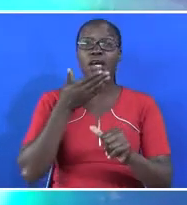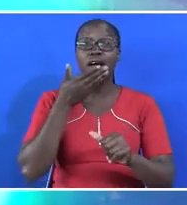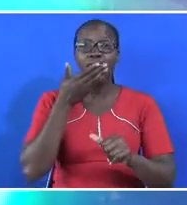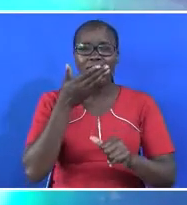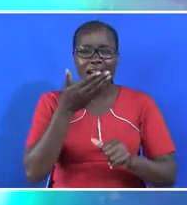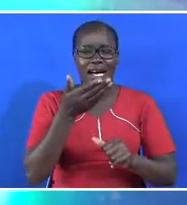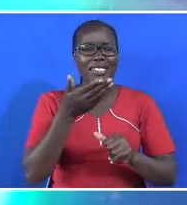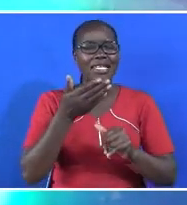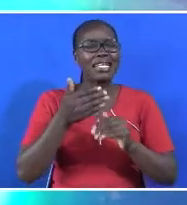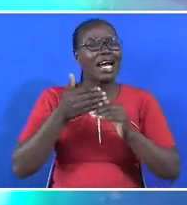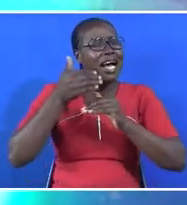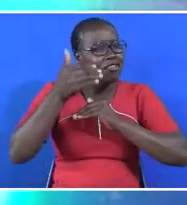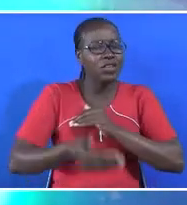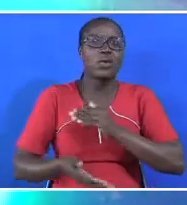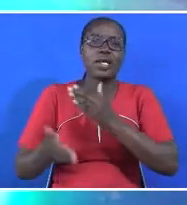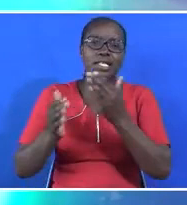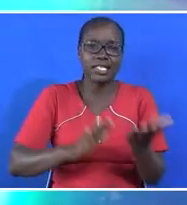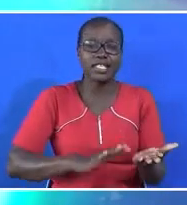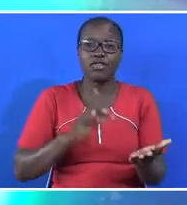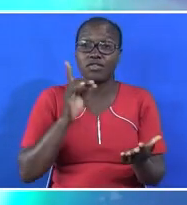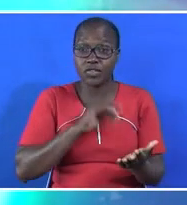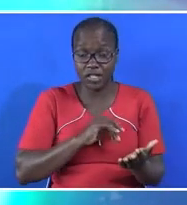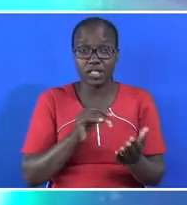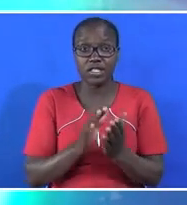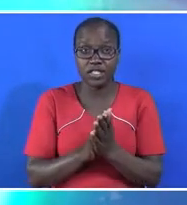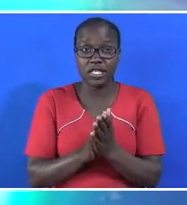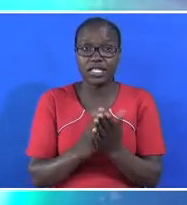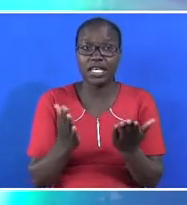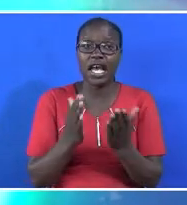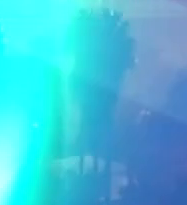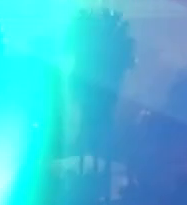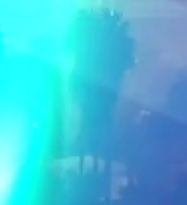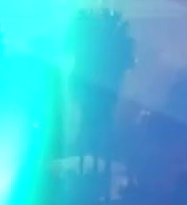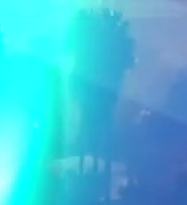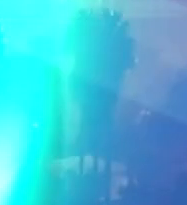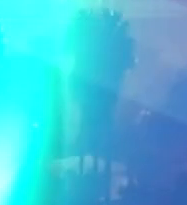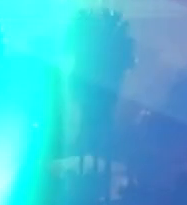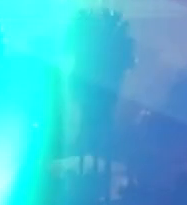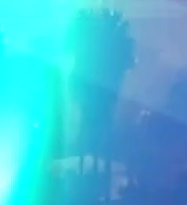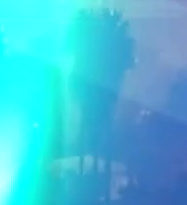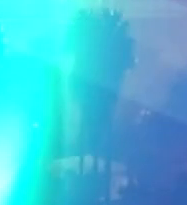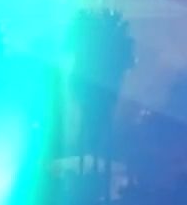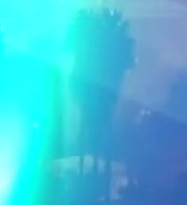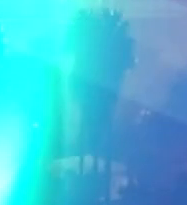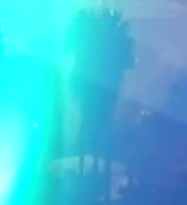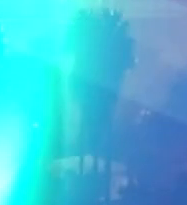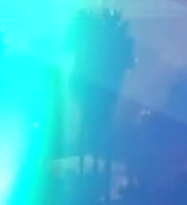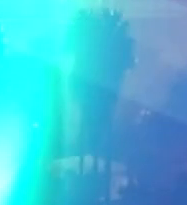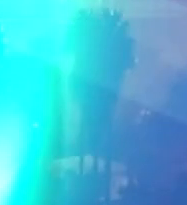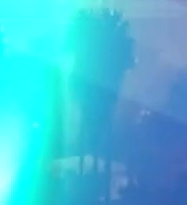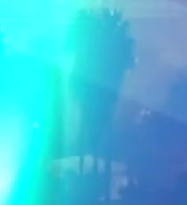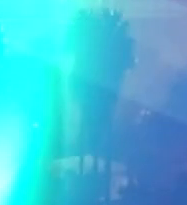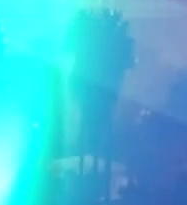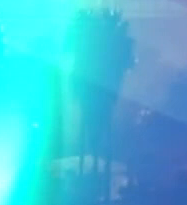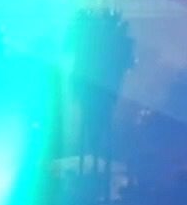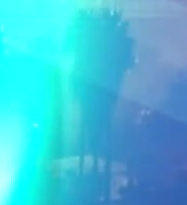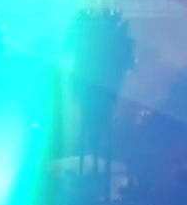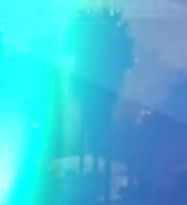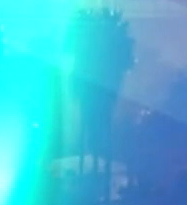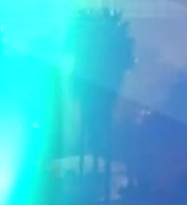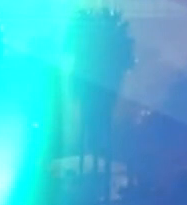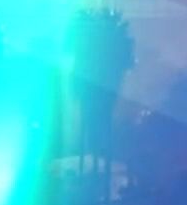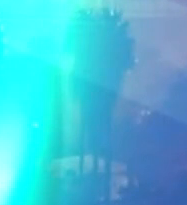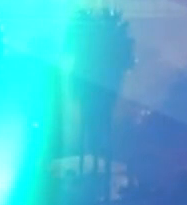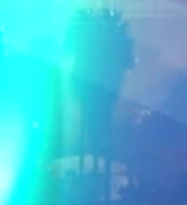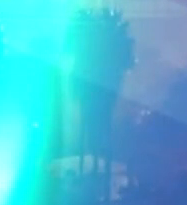way after we are gone. And I thought that that's a very profound thought. And soon after Hezekiah gets